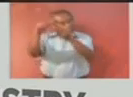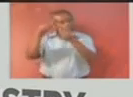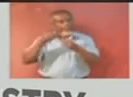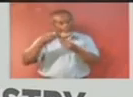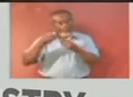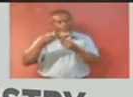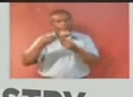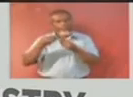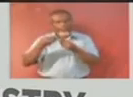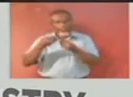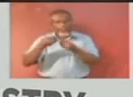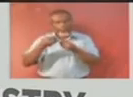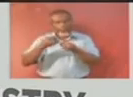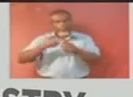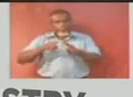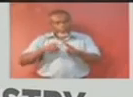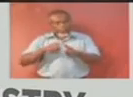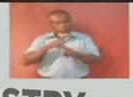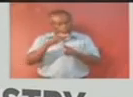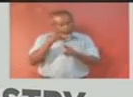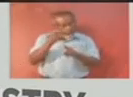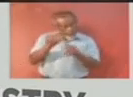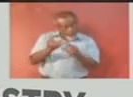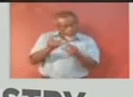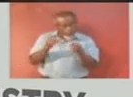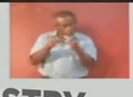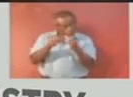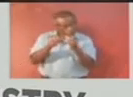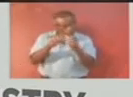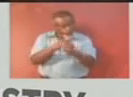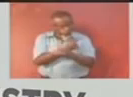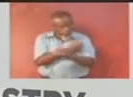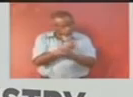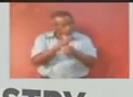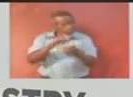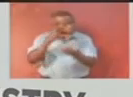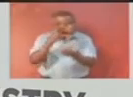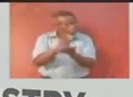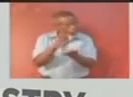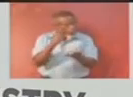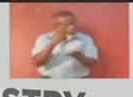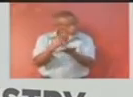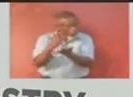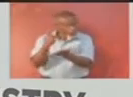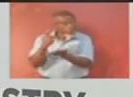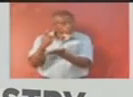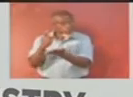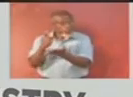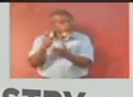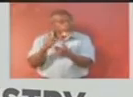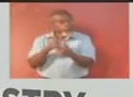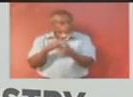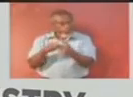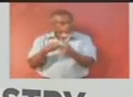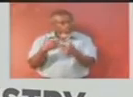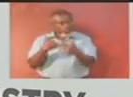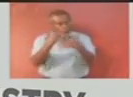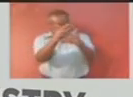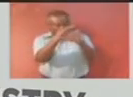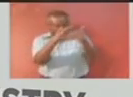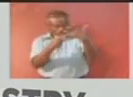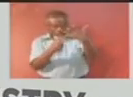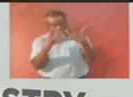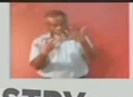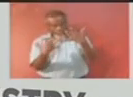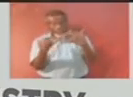is that as more vaccines are approved, and we now have the 5 vaccines that have been approved, say